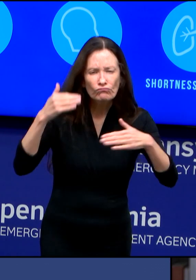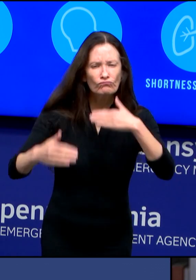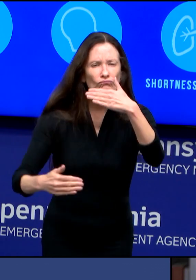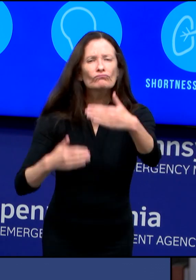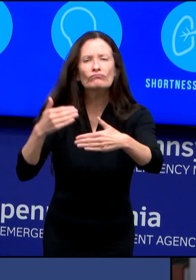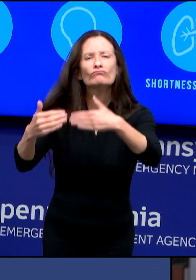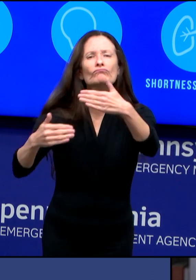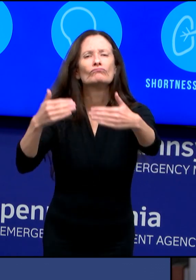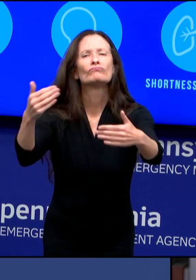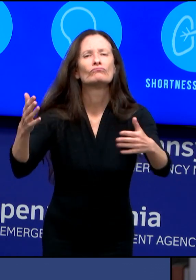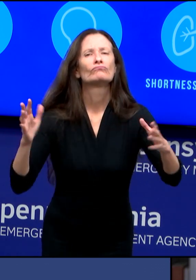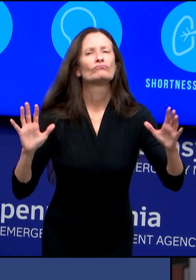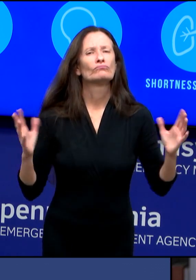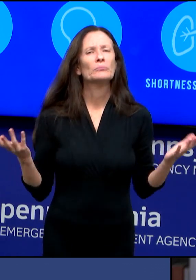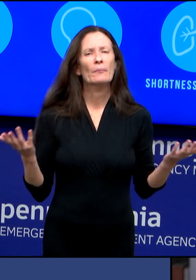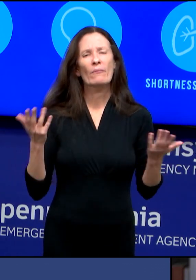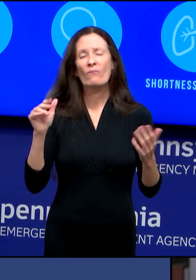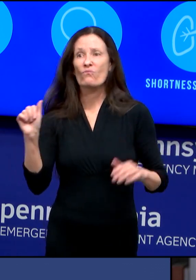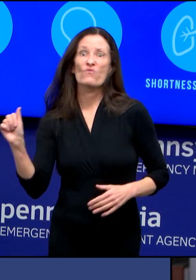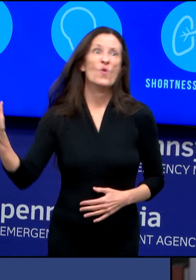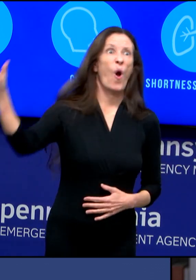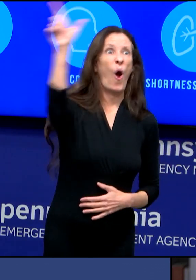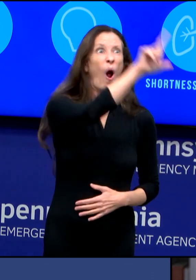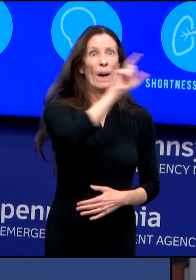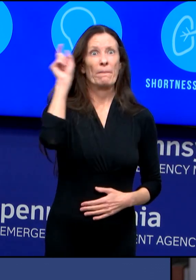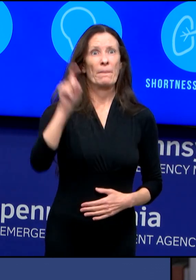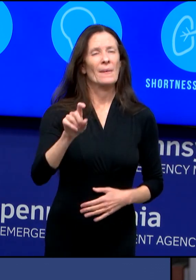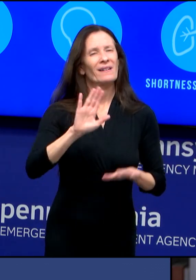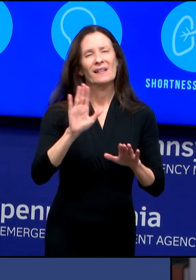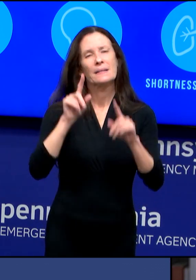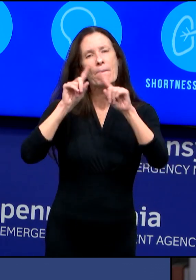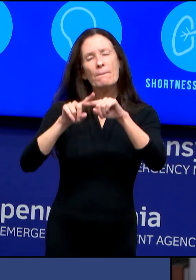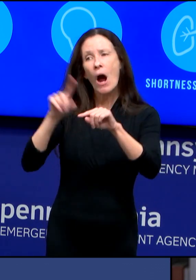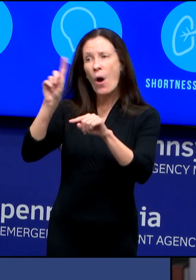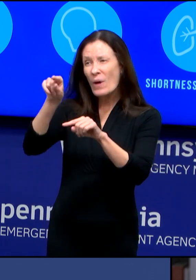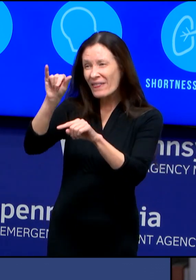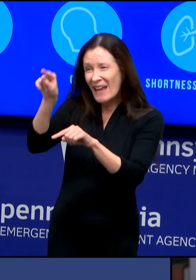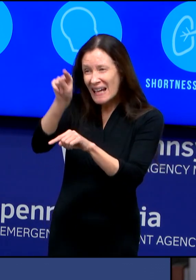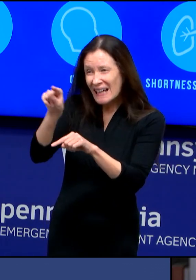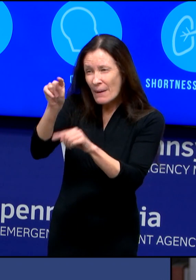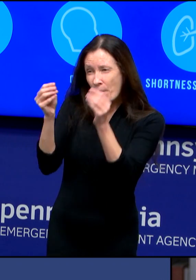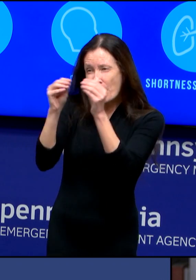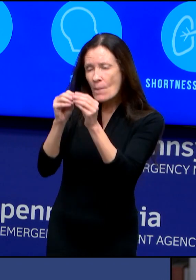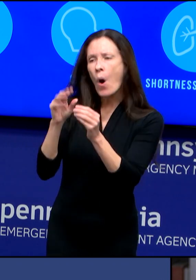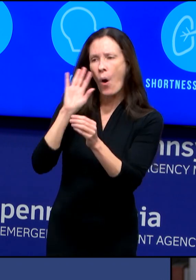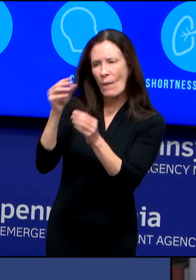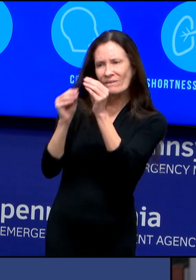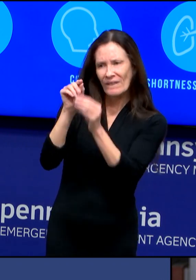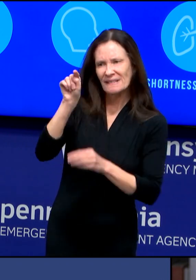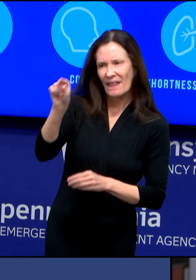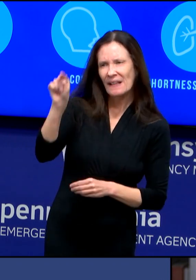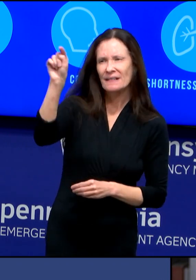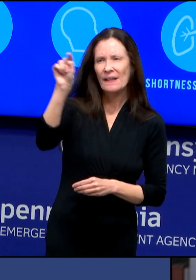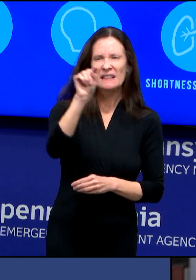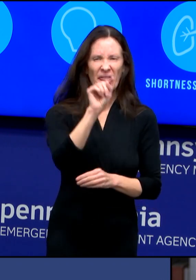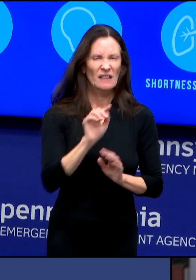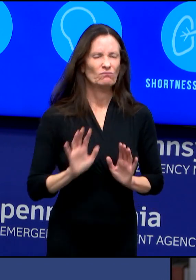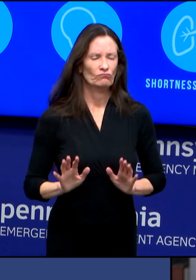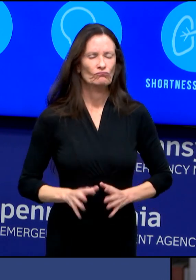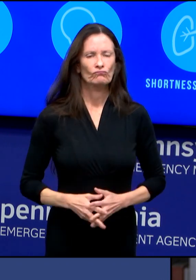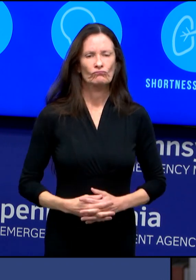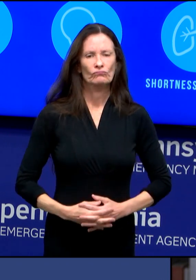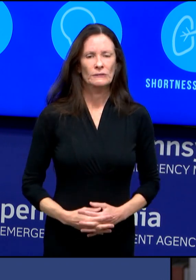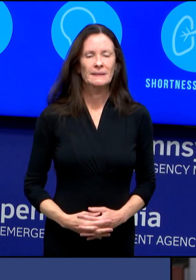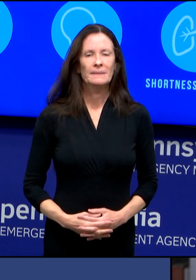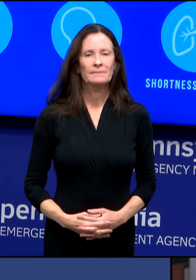this to the rest of the state. Governor, we have some questions for you. First from ABC 27. Is there an agreement between you